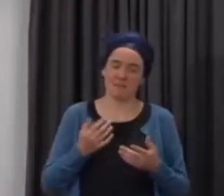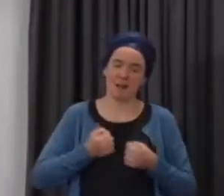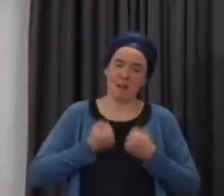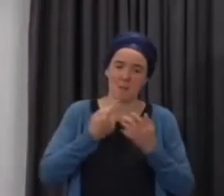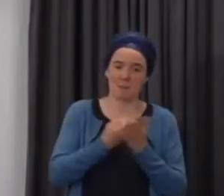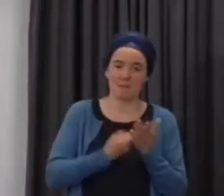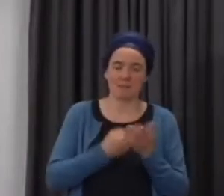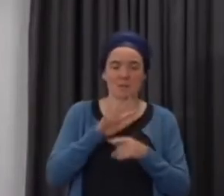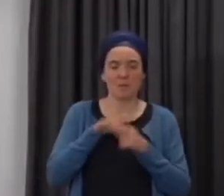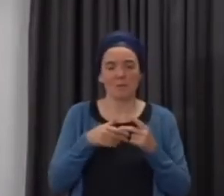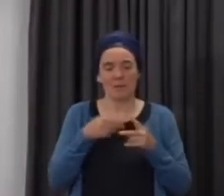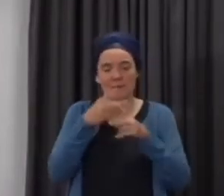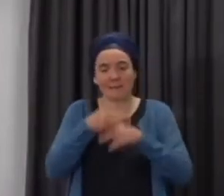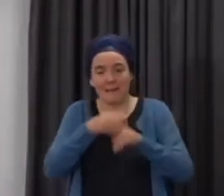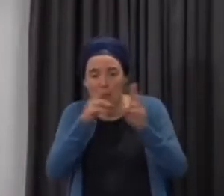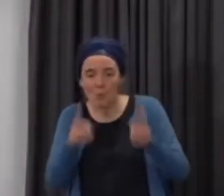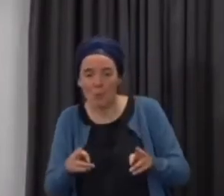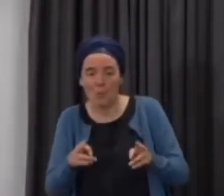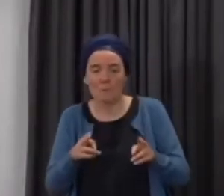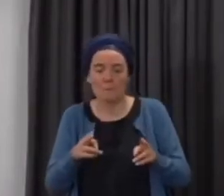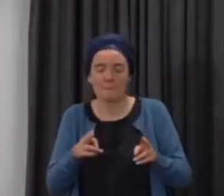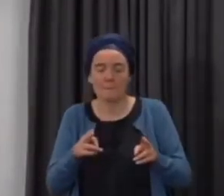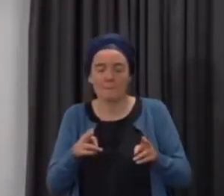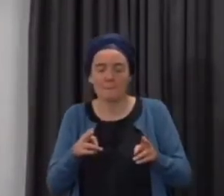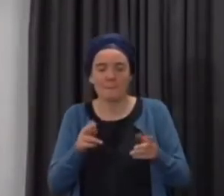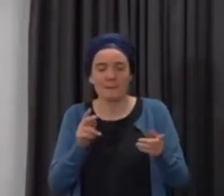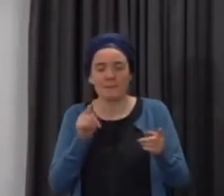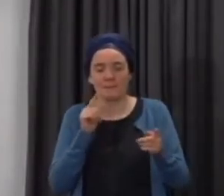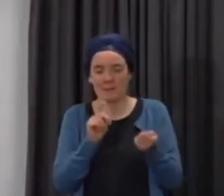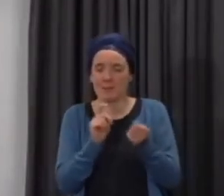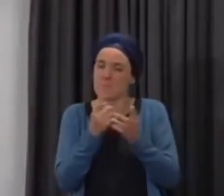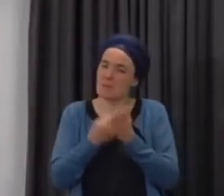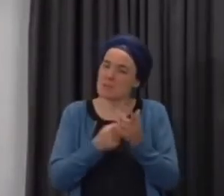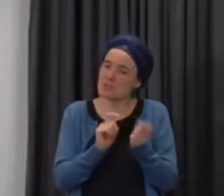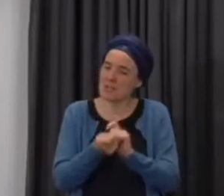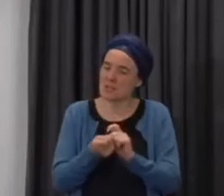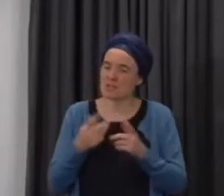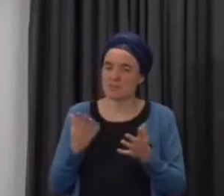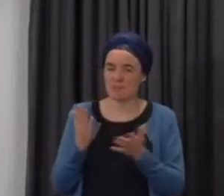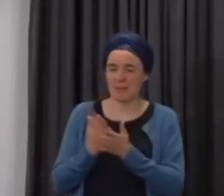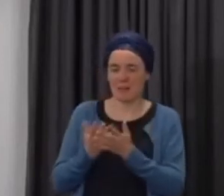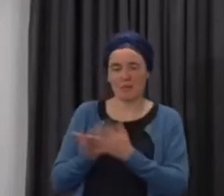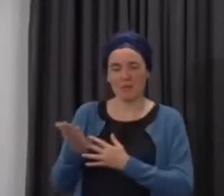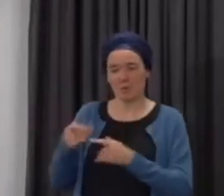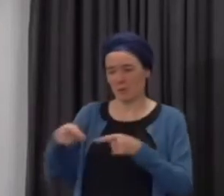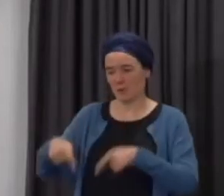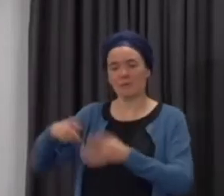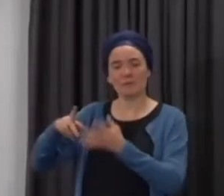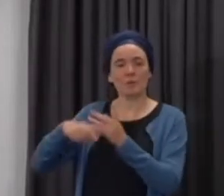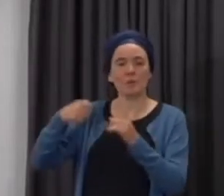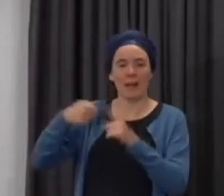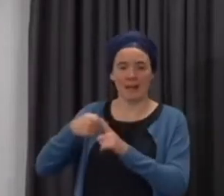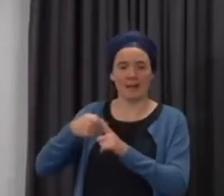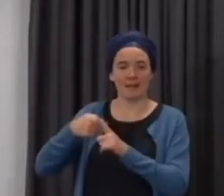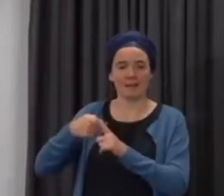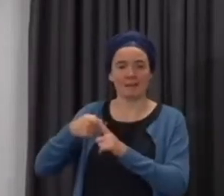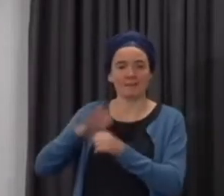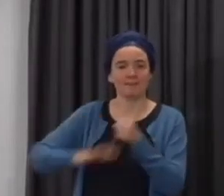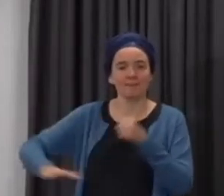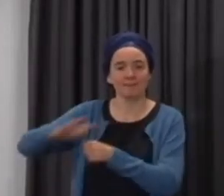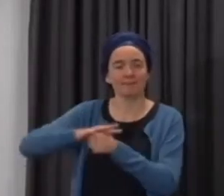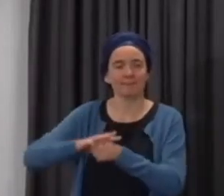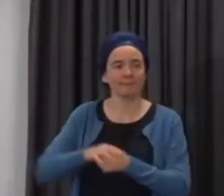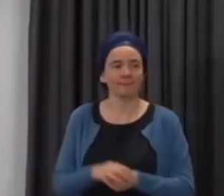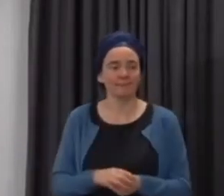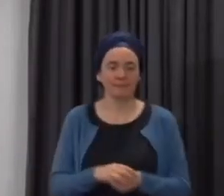UK and our own experience from the UK care home setting. So I hope that's helpful about setting out how we